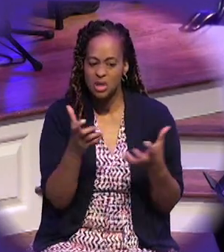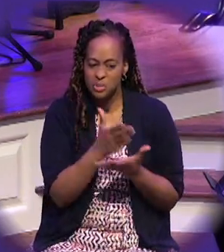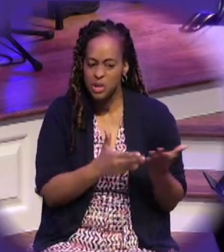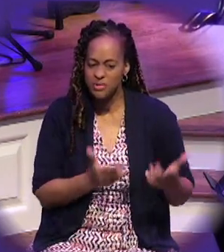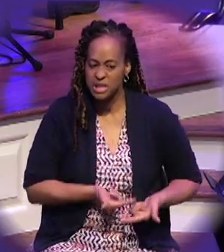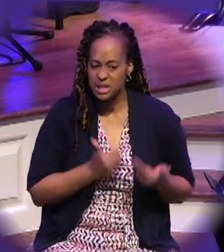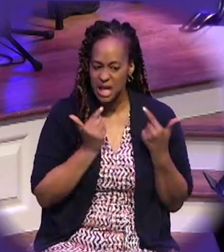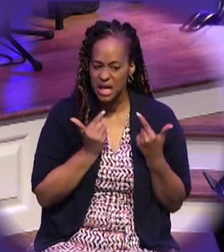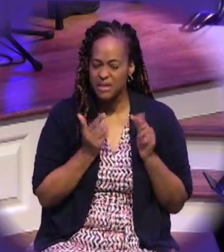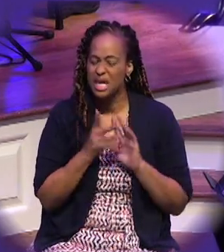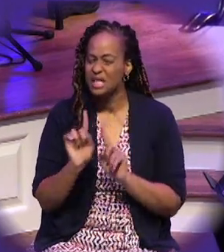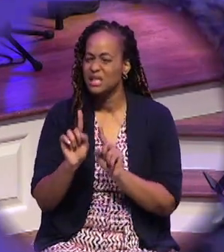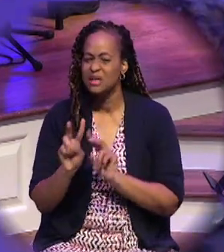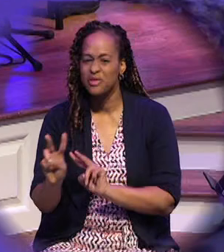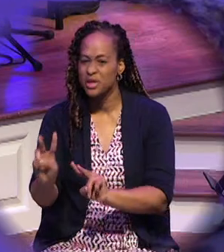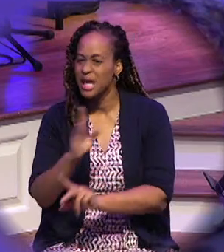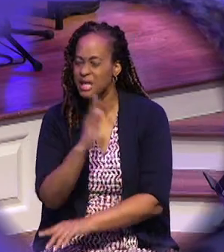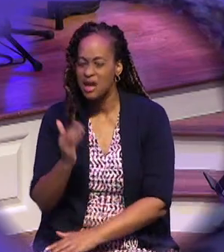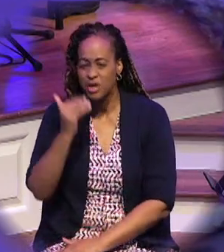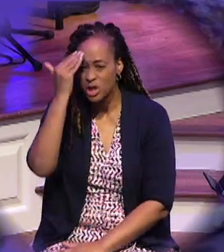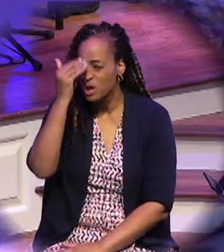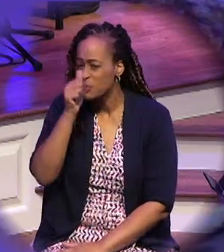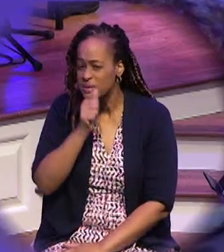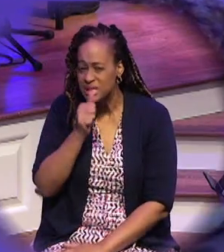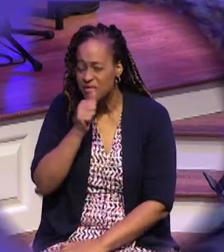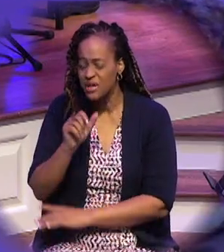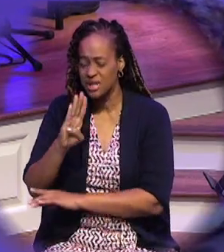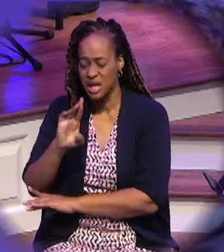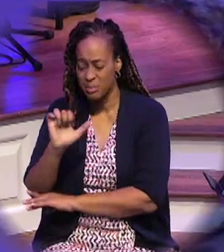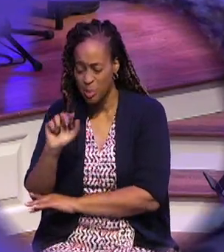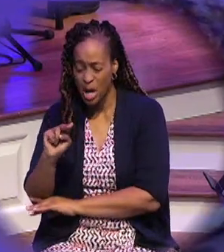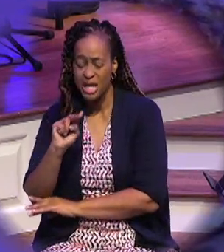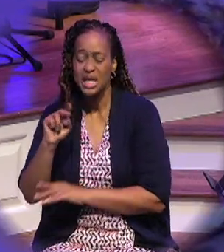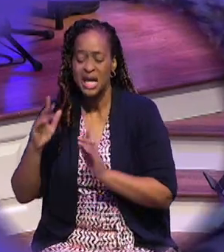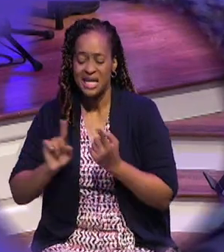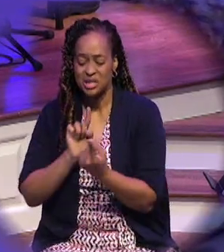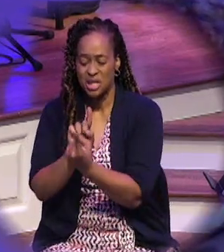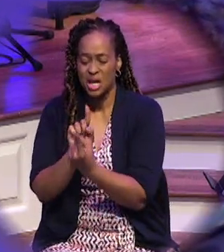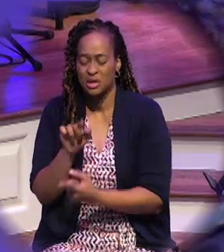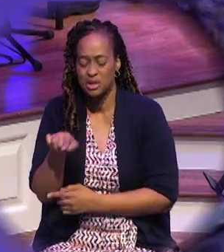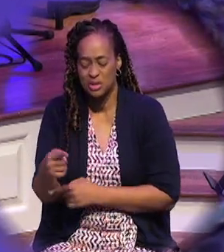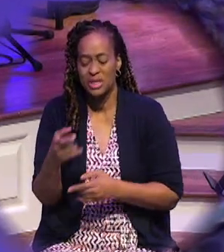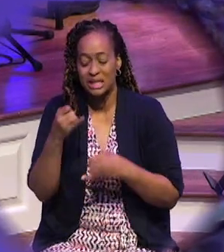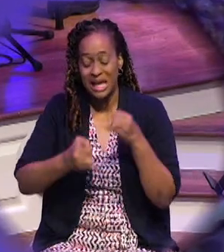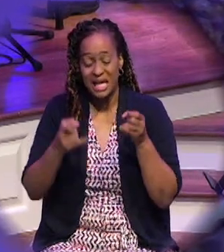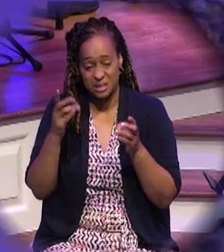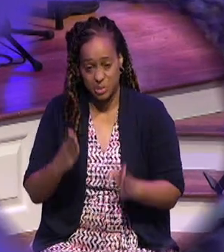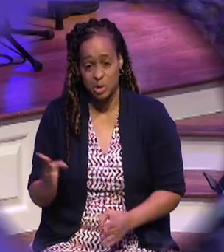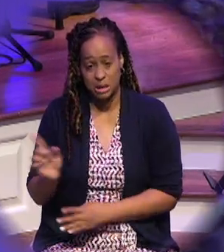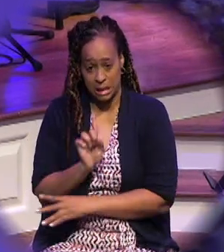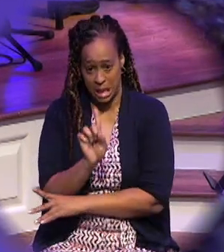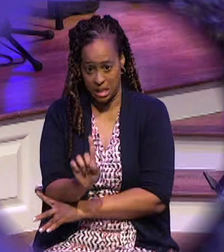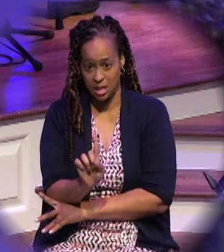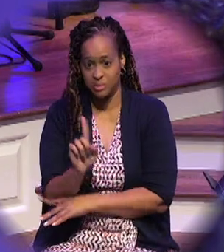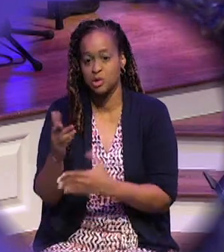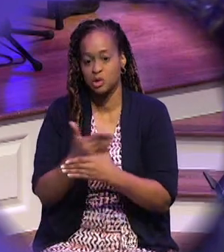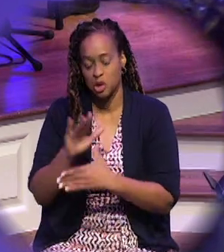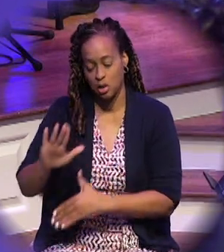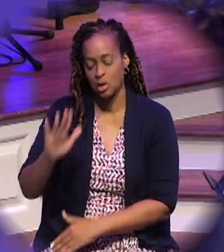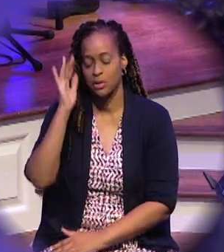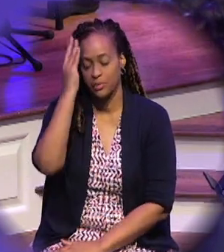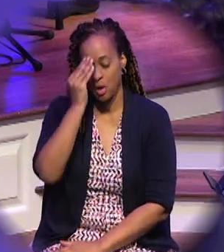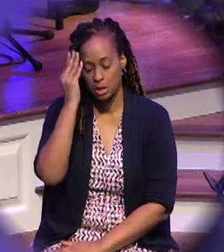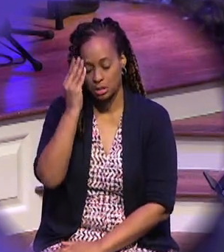could have attended that funeral and never known the suffering that Brian had encountered until the last person got up to share her